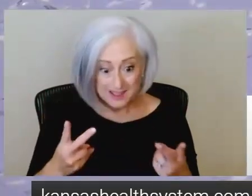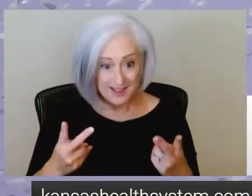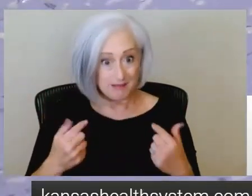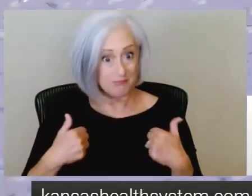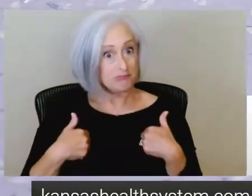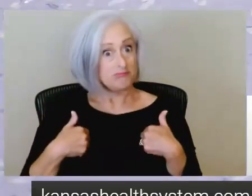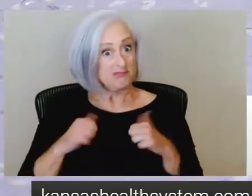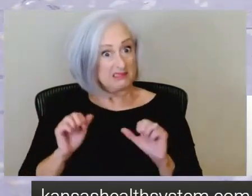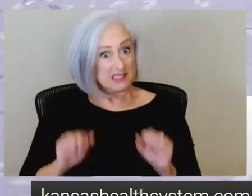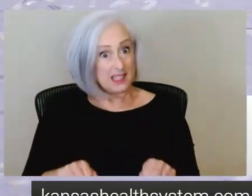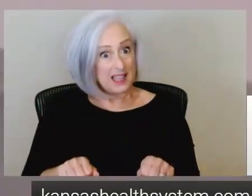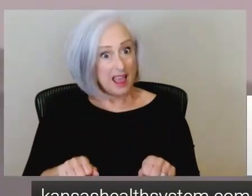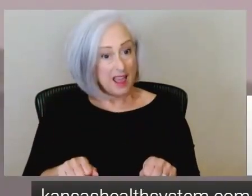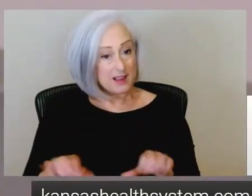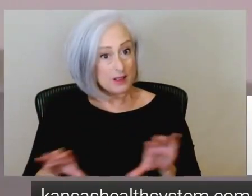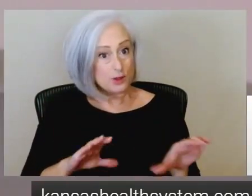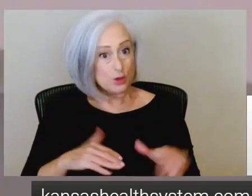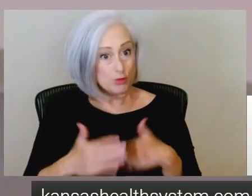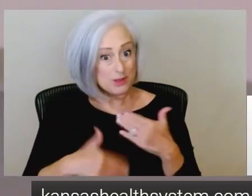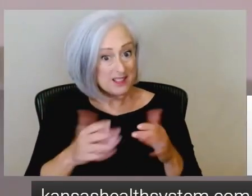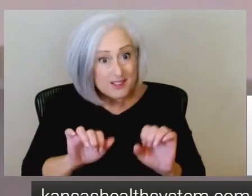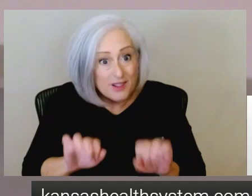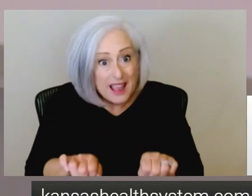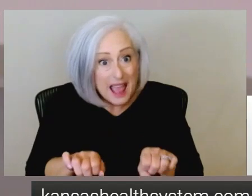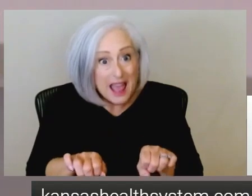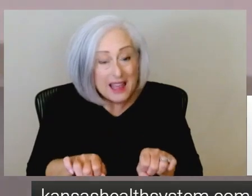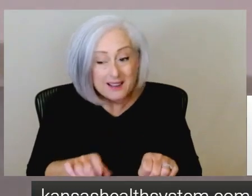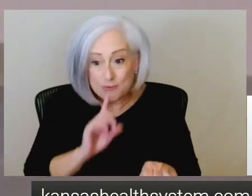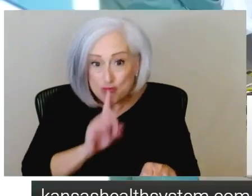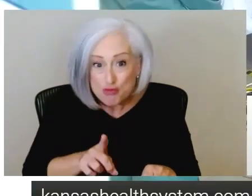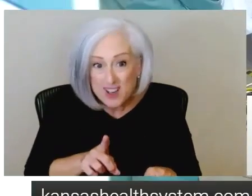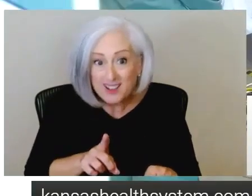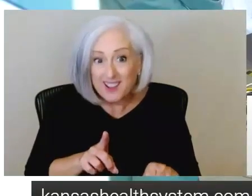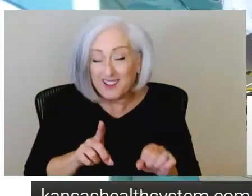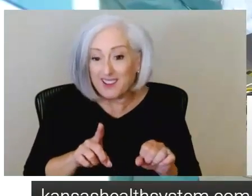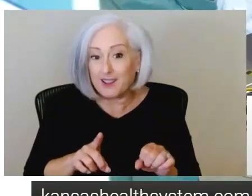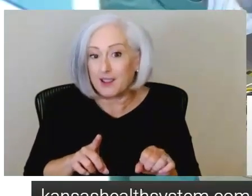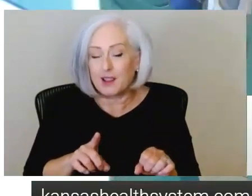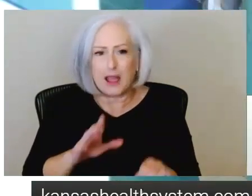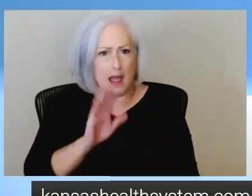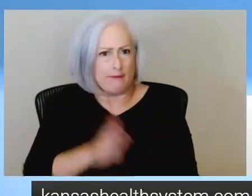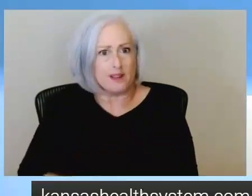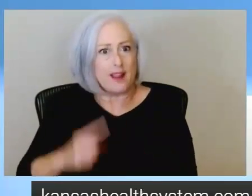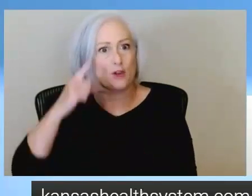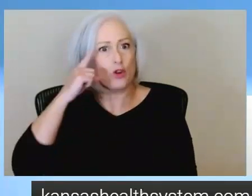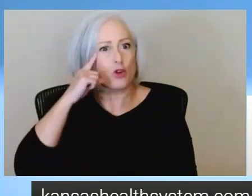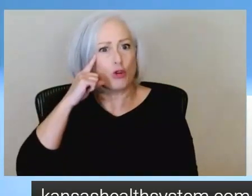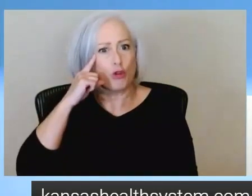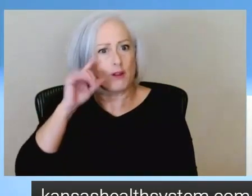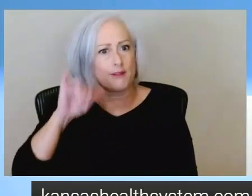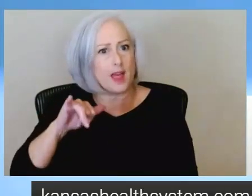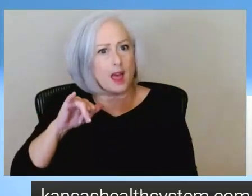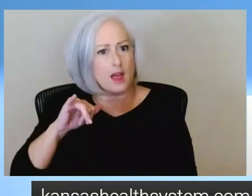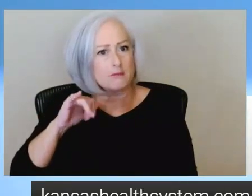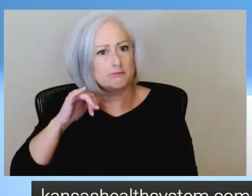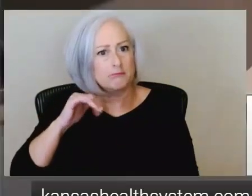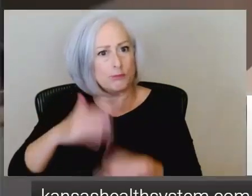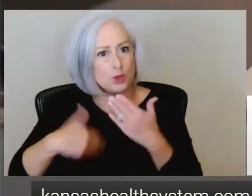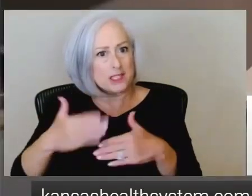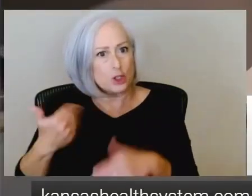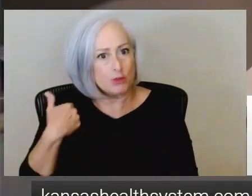candidate for it or if it was really real. I had not even heard about it. I got on the